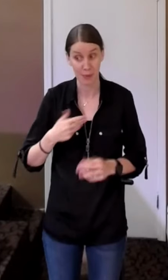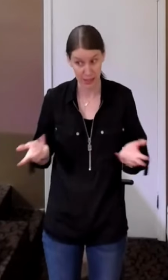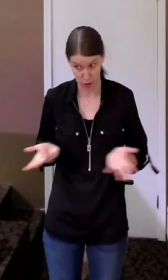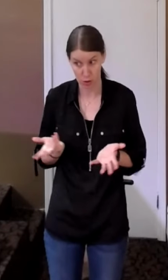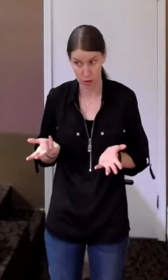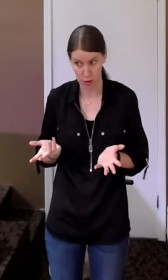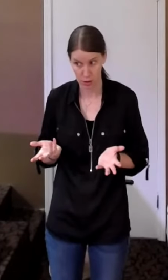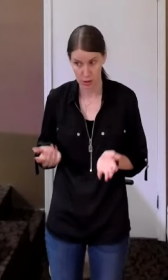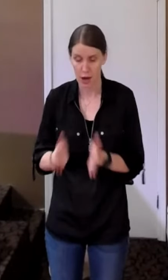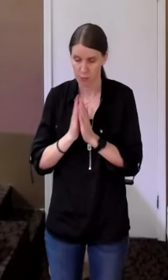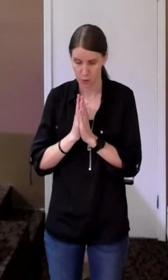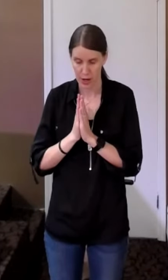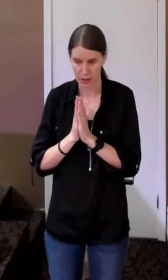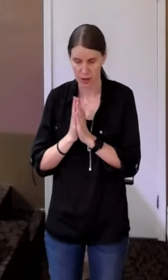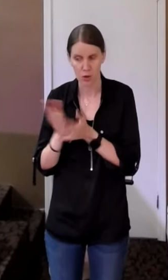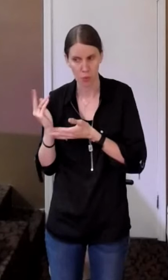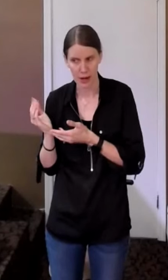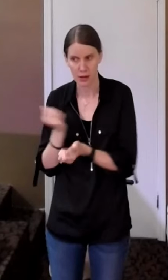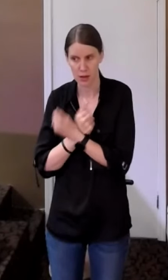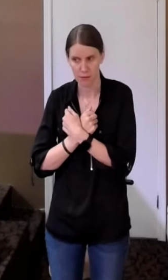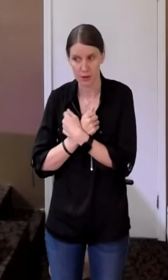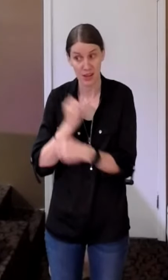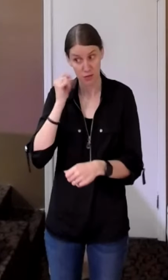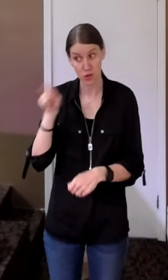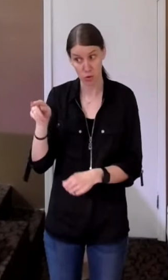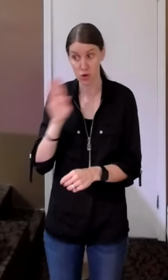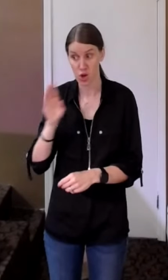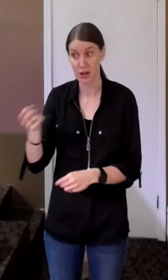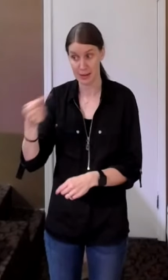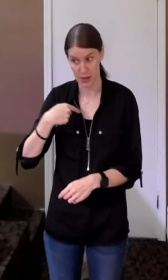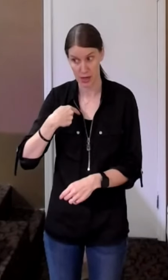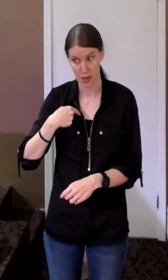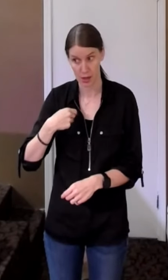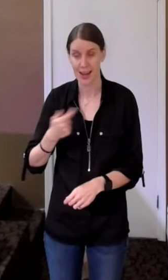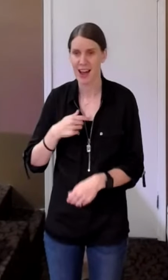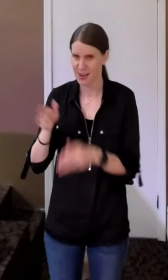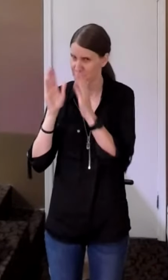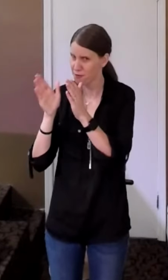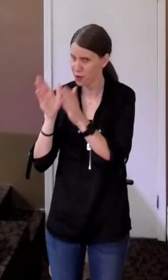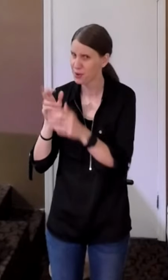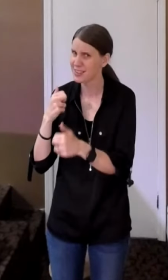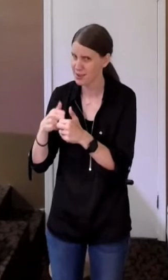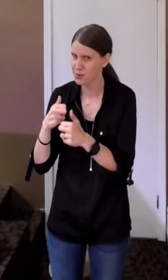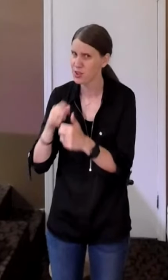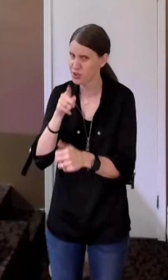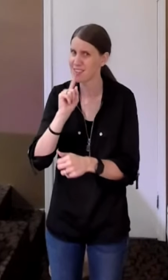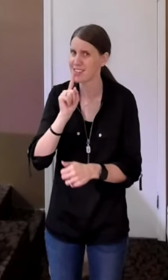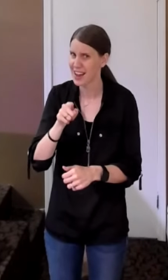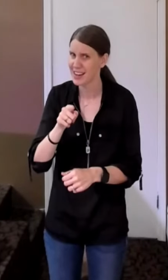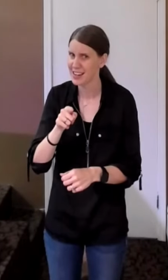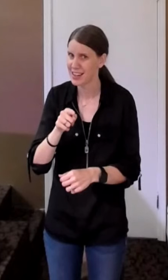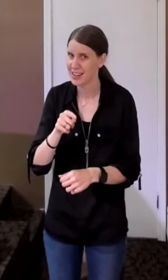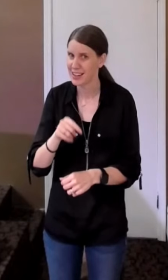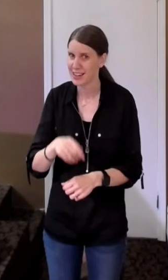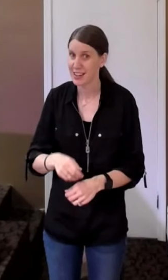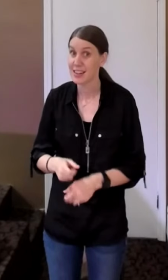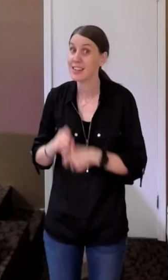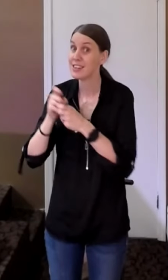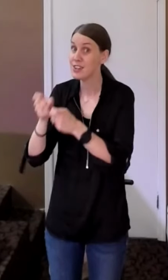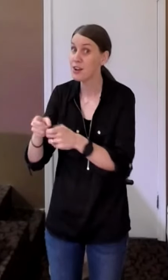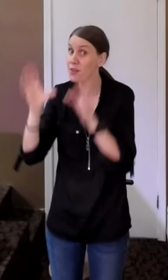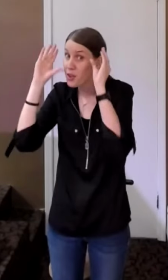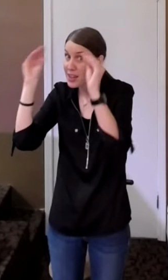I'm going to pray for you. I'm going to love you. And if you'll talk to me, I'll talk to you. I'll listen to your problems. I'll give you the best advice I can give